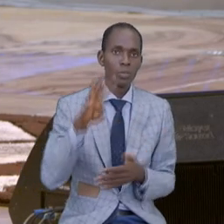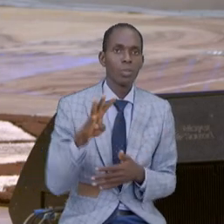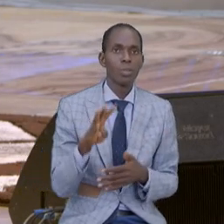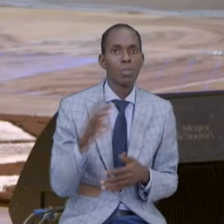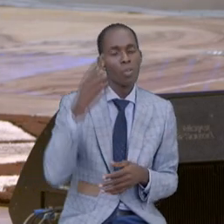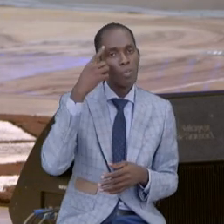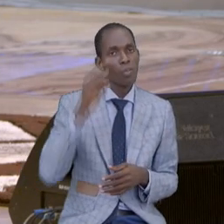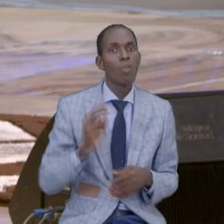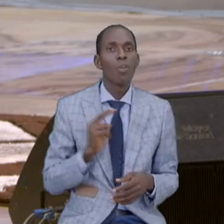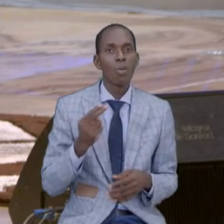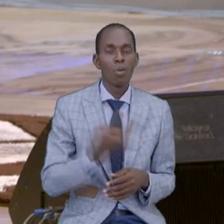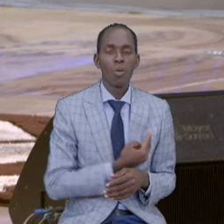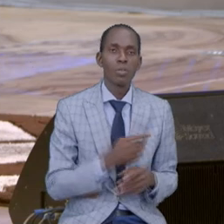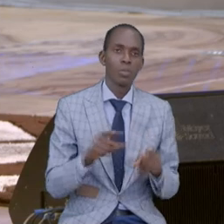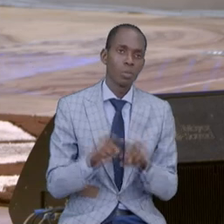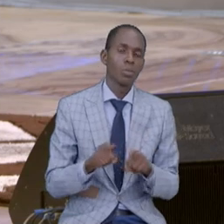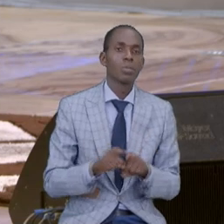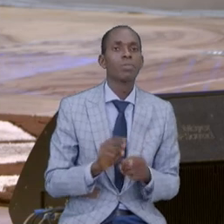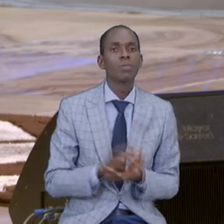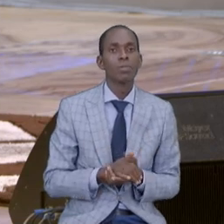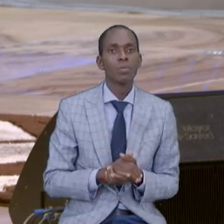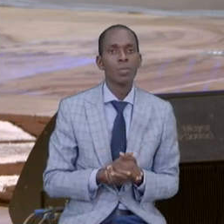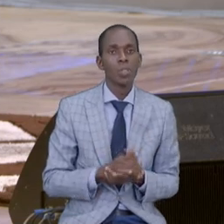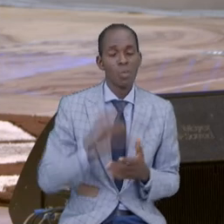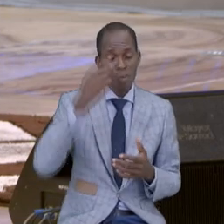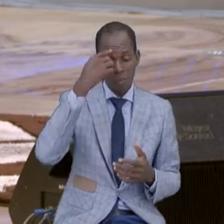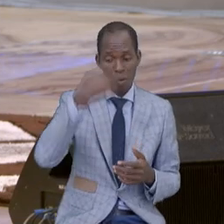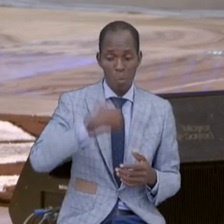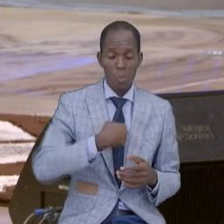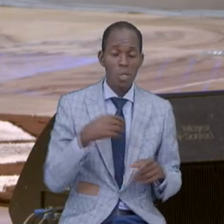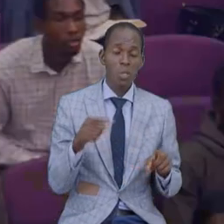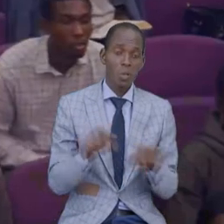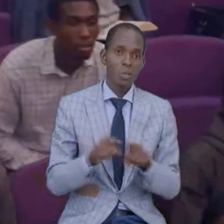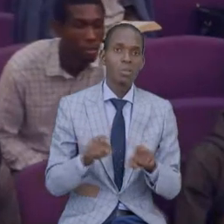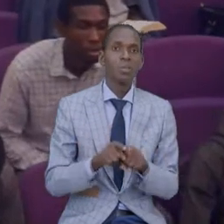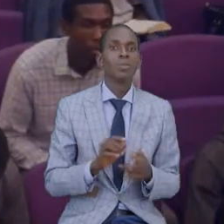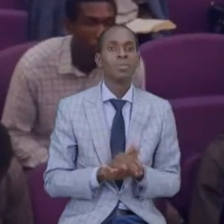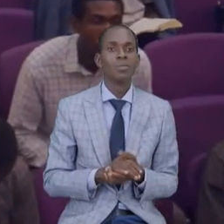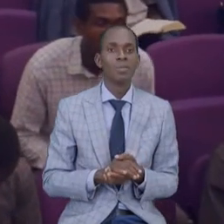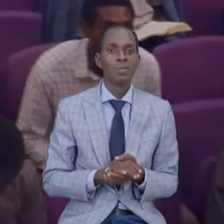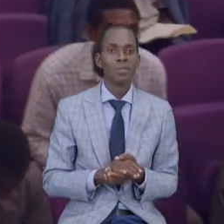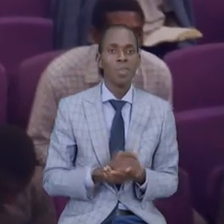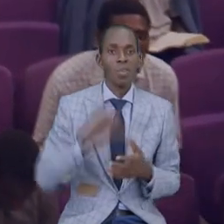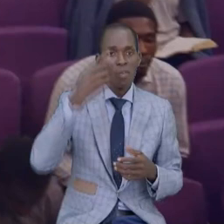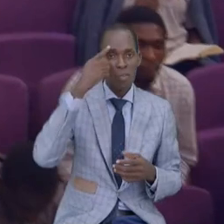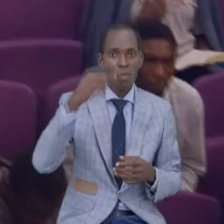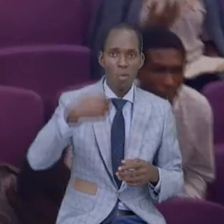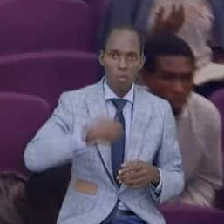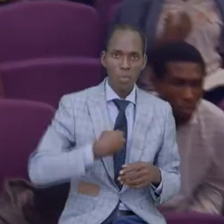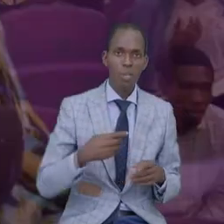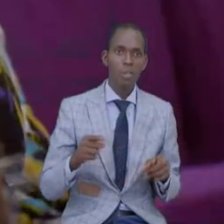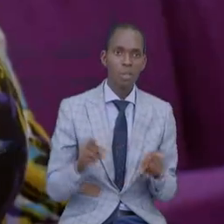for us also, for me also, for me